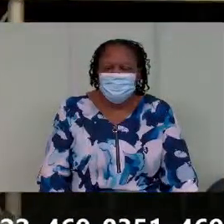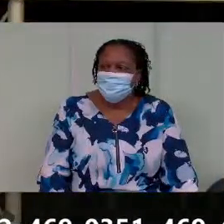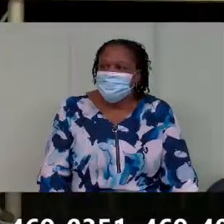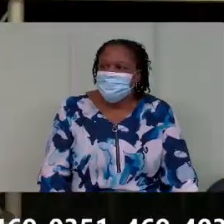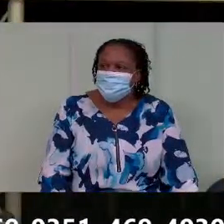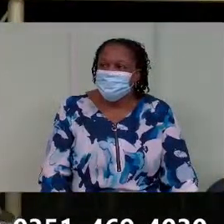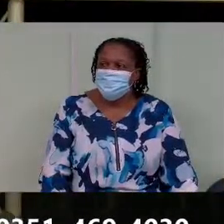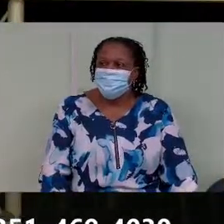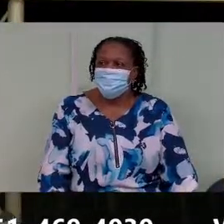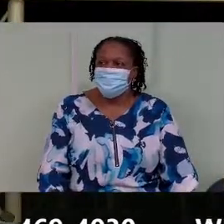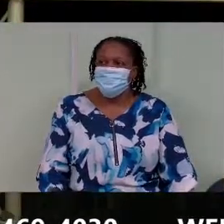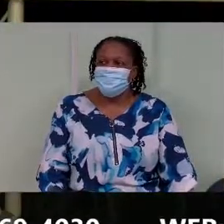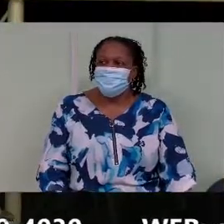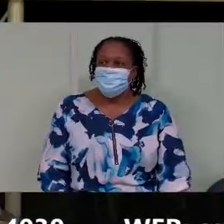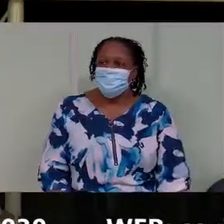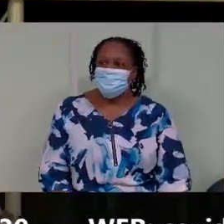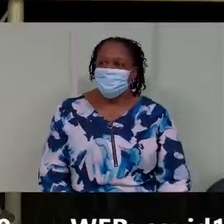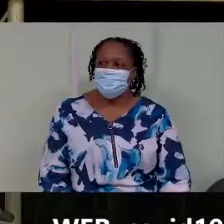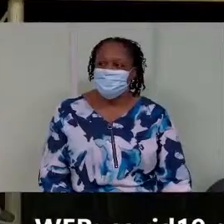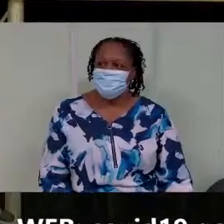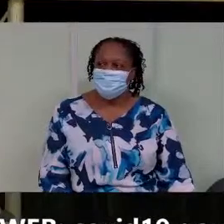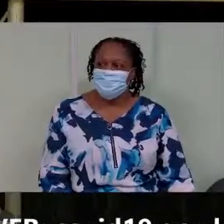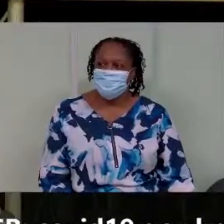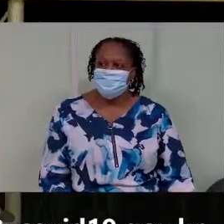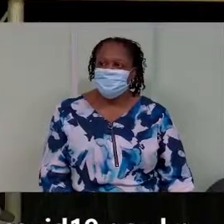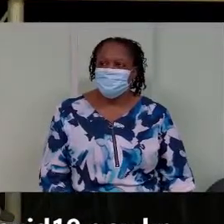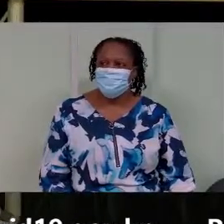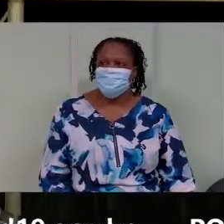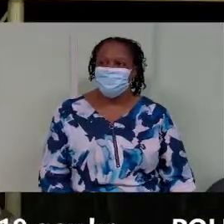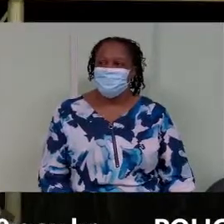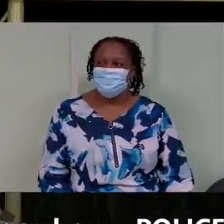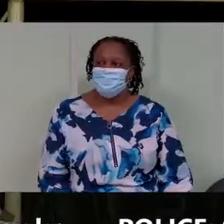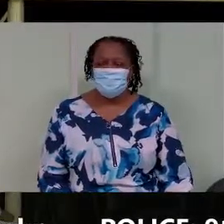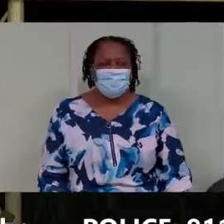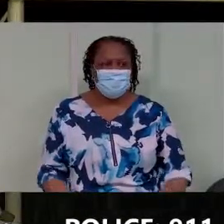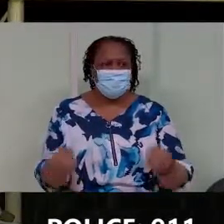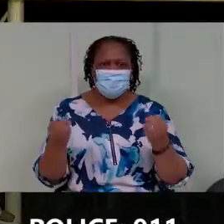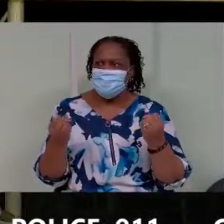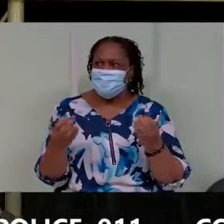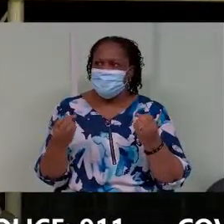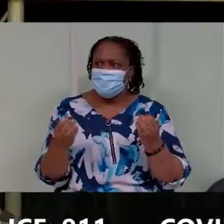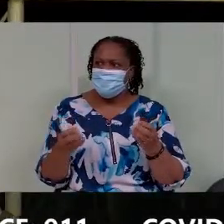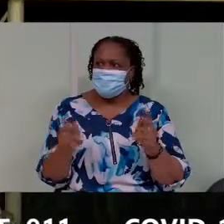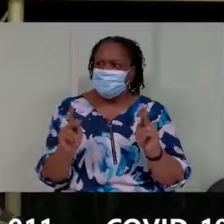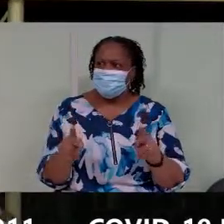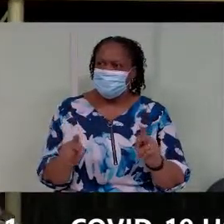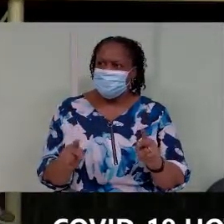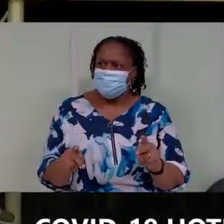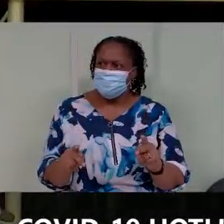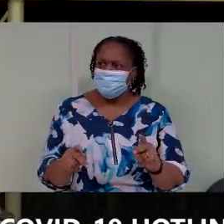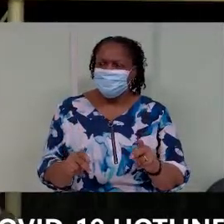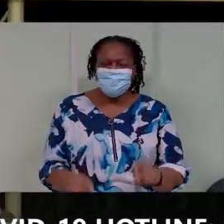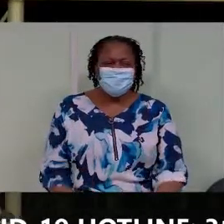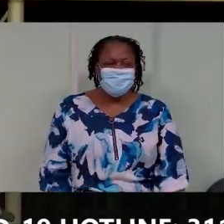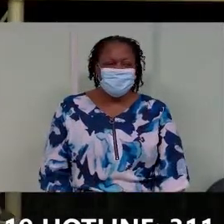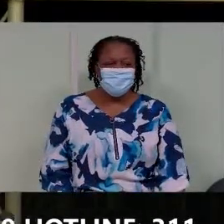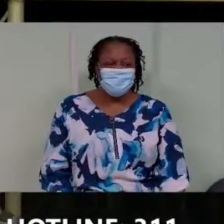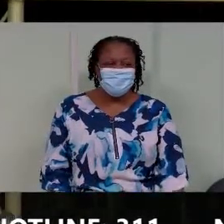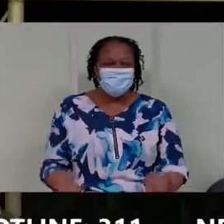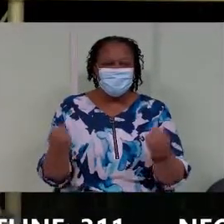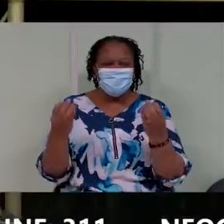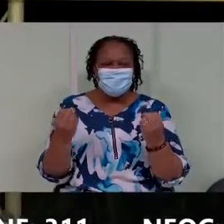Thank you, Dr. Wilkinson. I know that people actually were over at Port Zante waiting to see cruise ships. They haven't seen them in a long